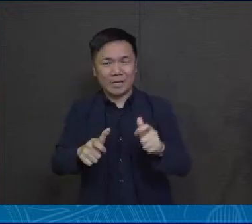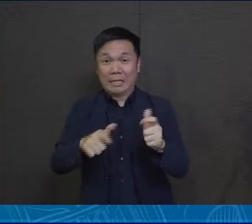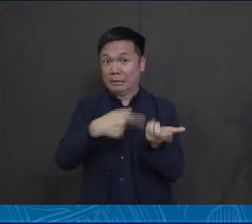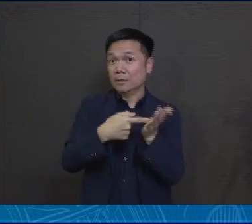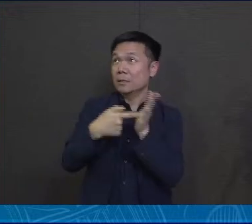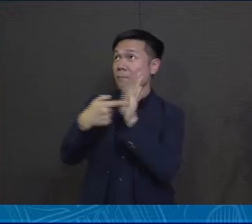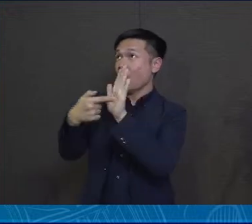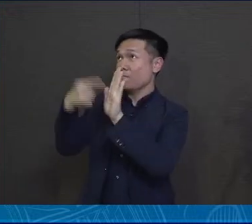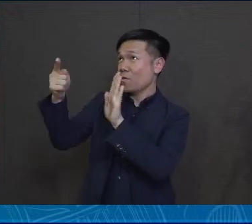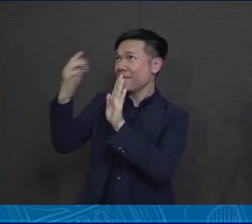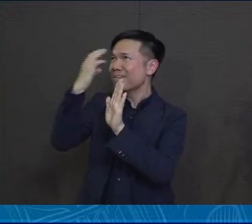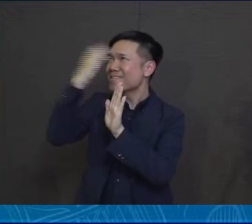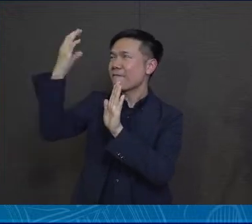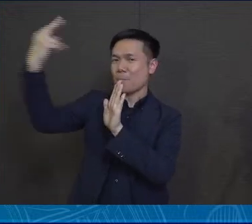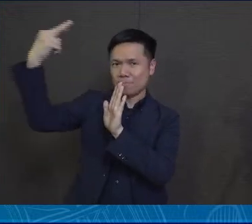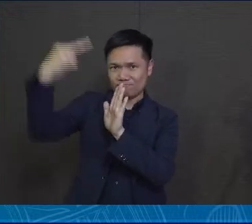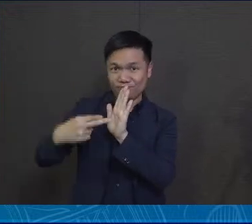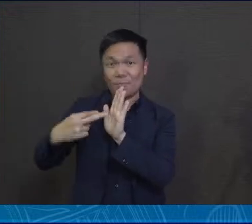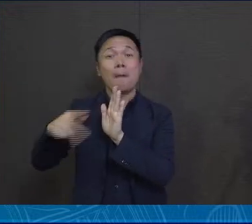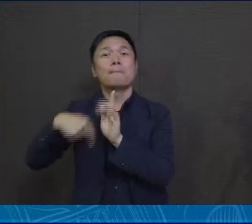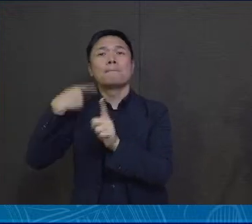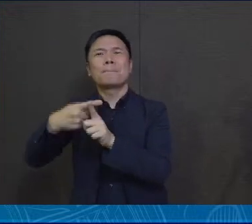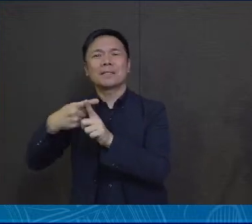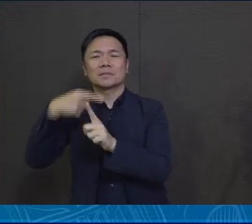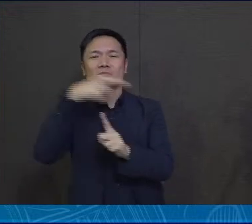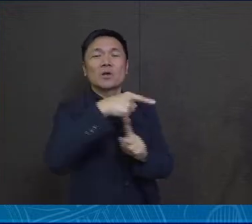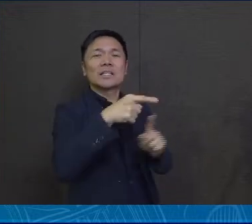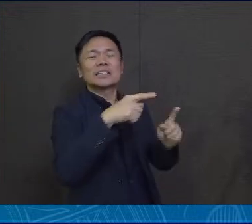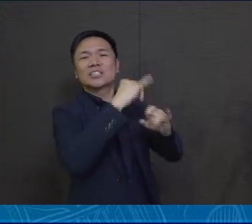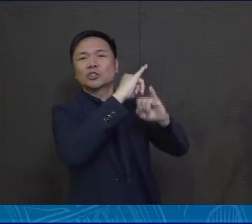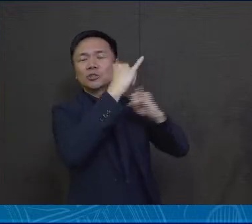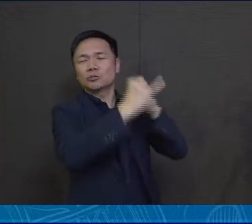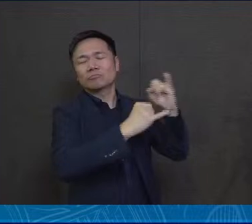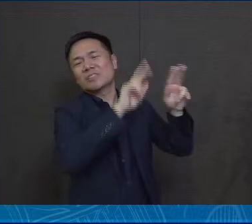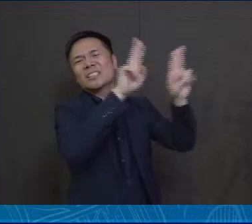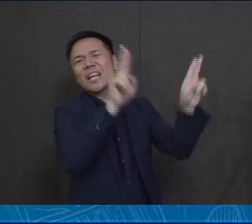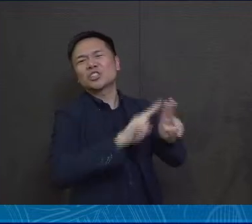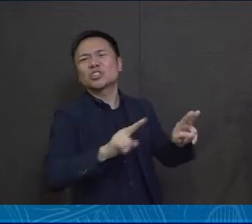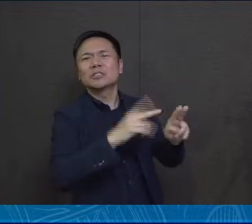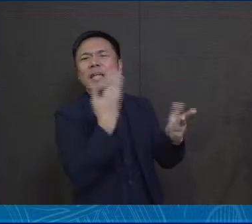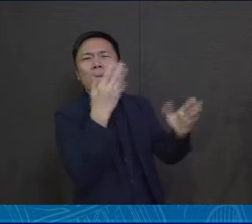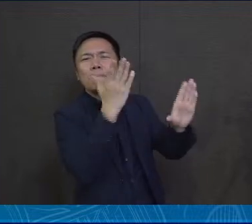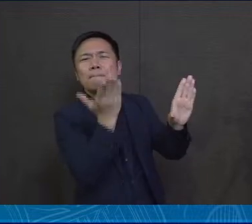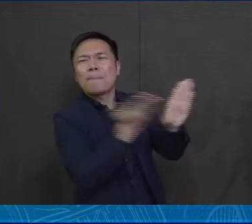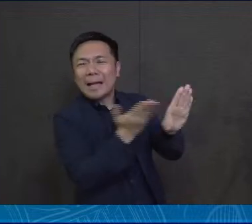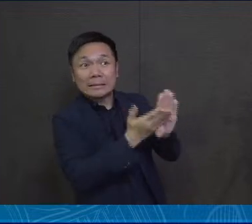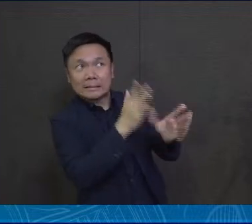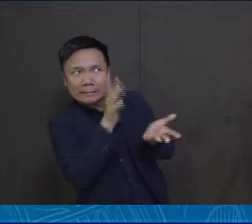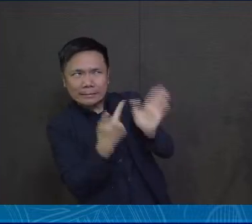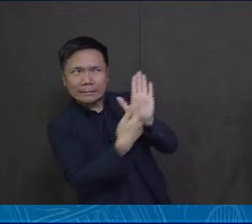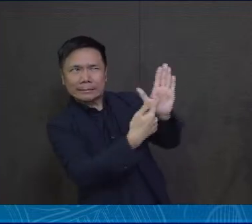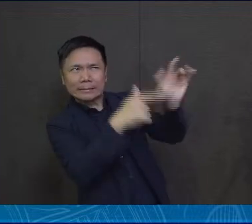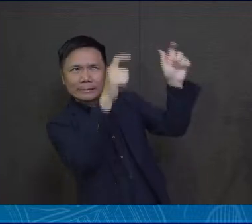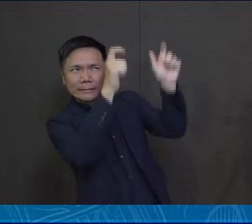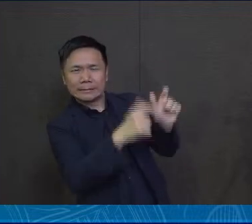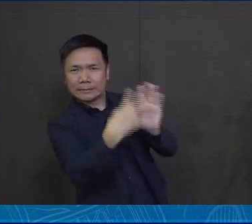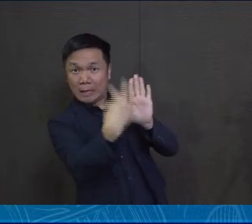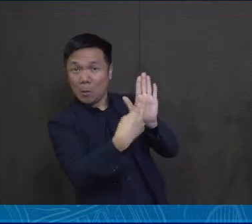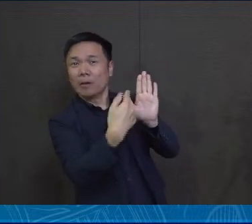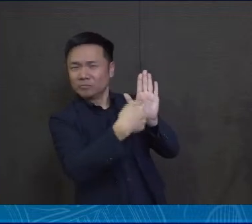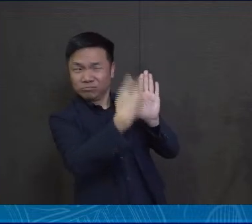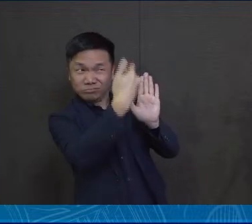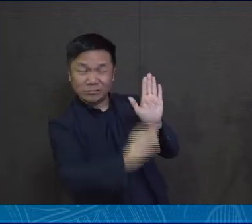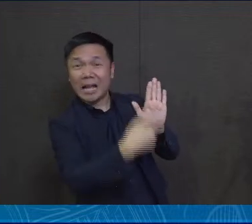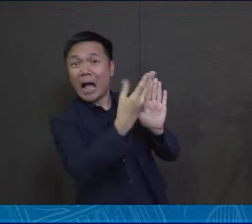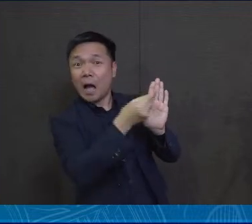government standpoint, but also from an international financial institution standpoint, each of which have respective capabilities and resources available